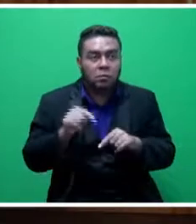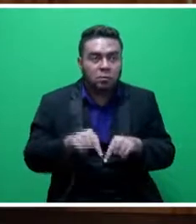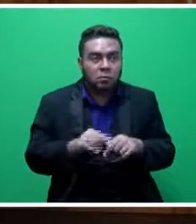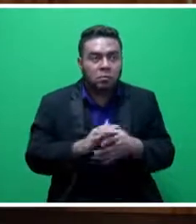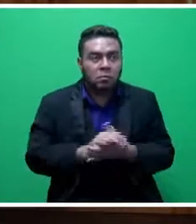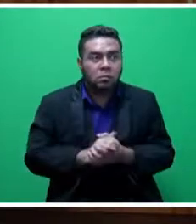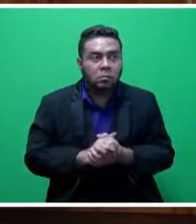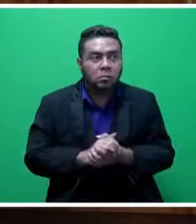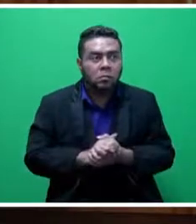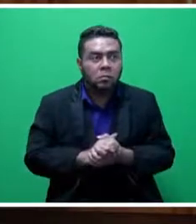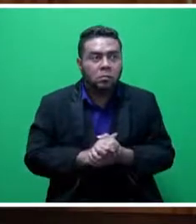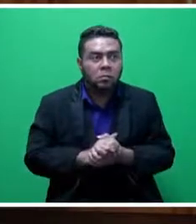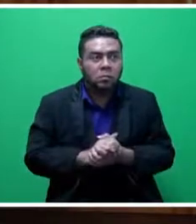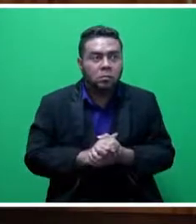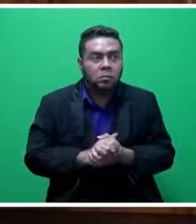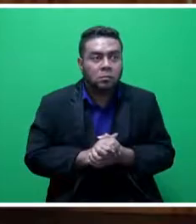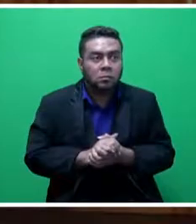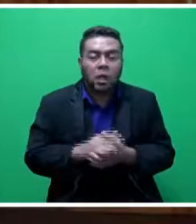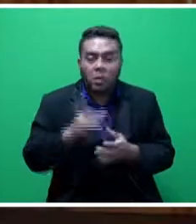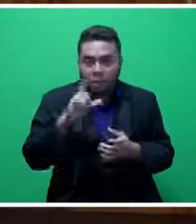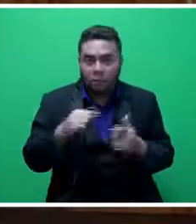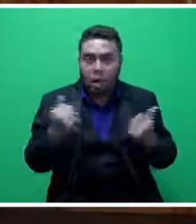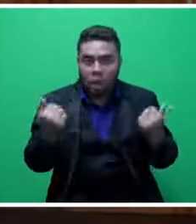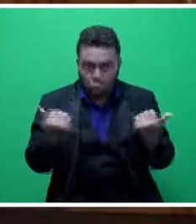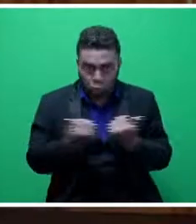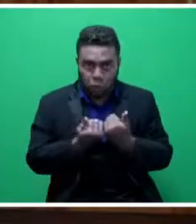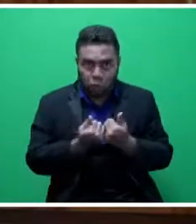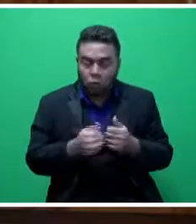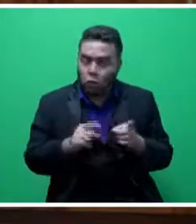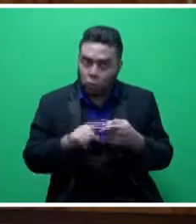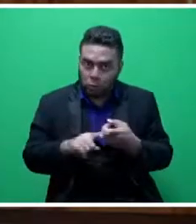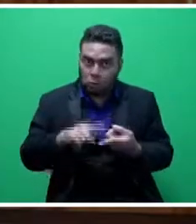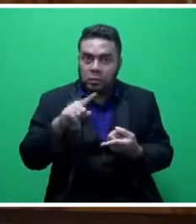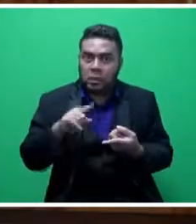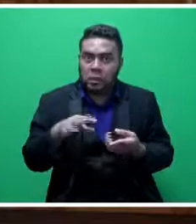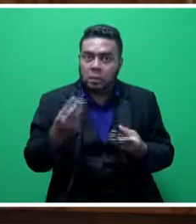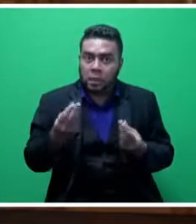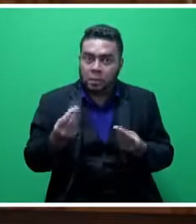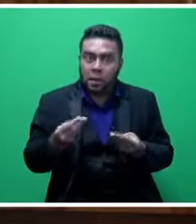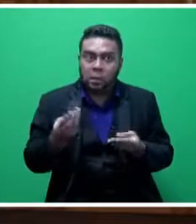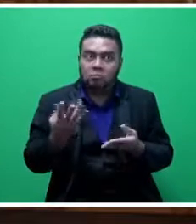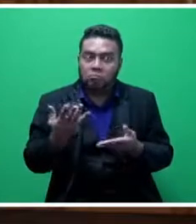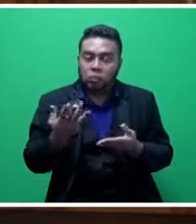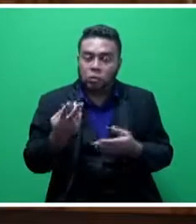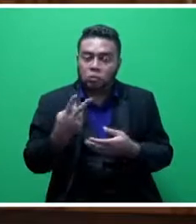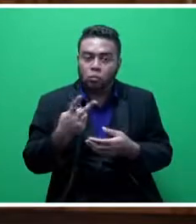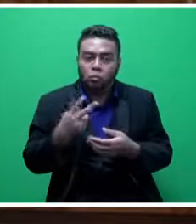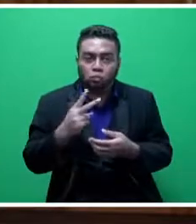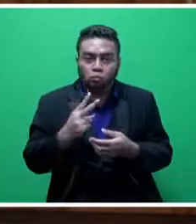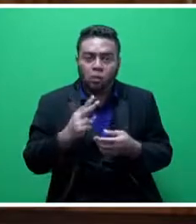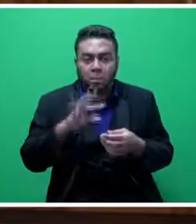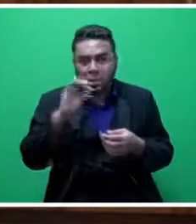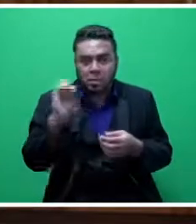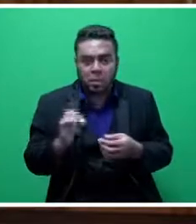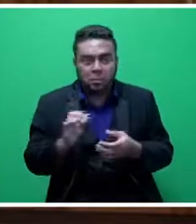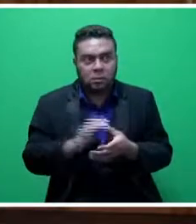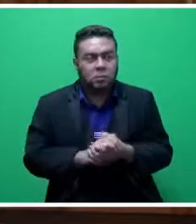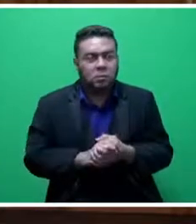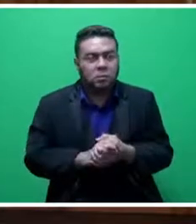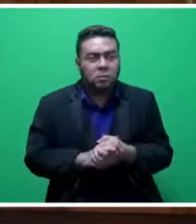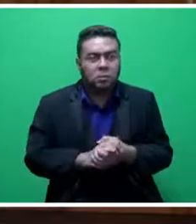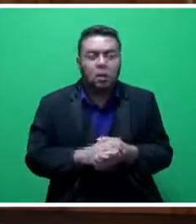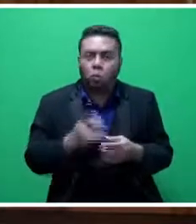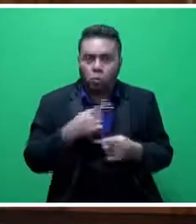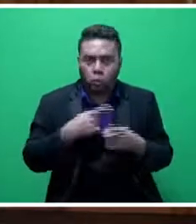where they've agreed to actually increase the amount of money they'll pay, 2% of the gross turnover towards this levy, and